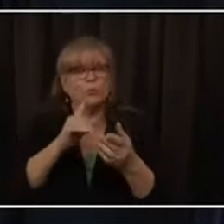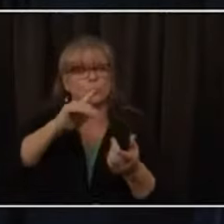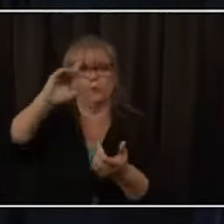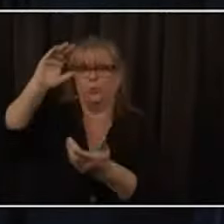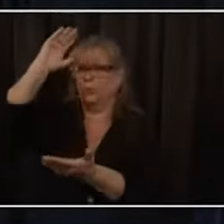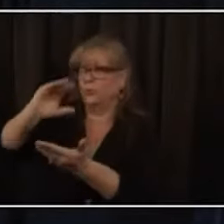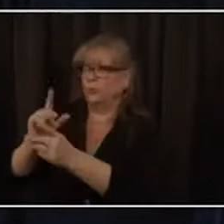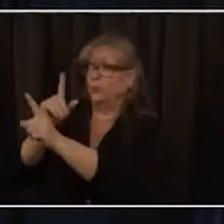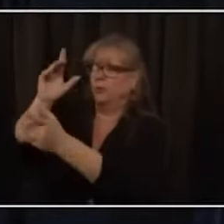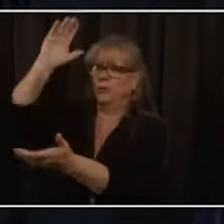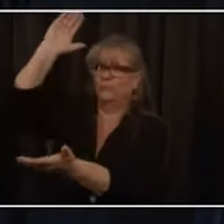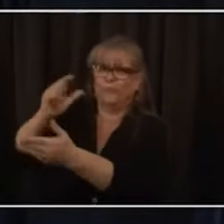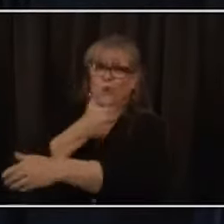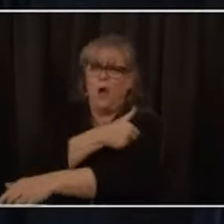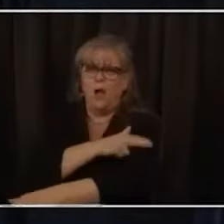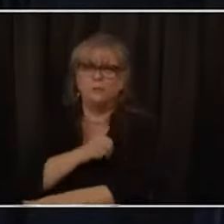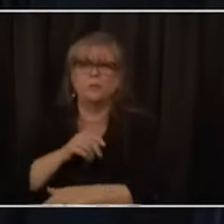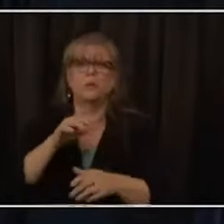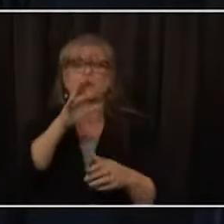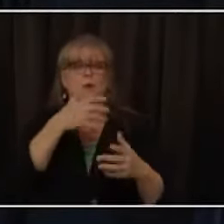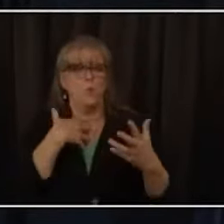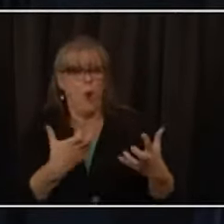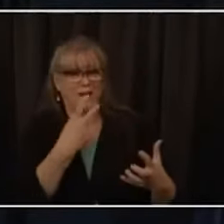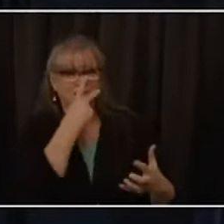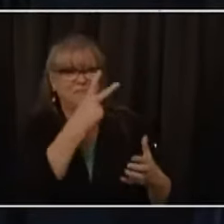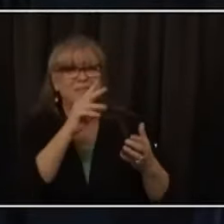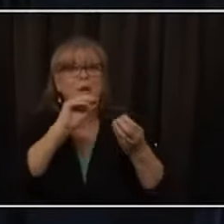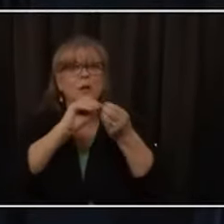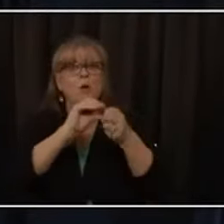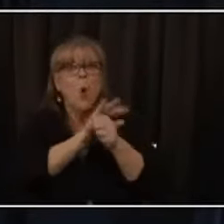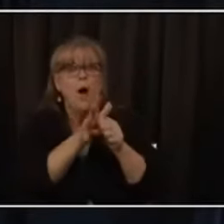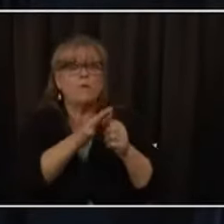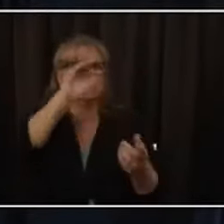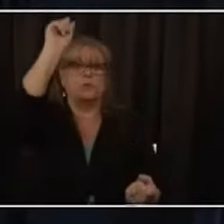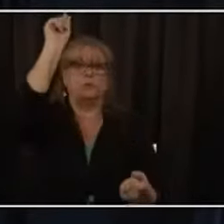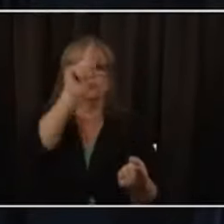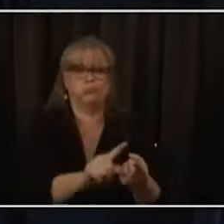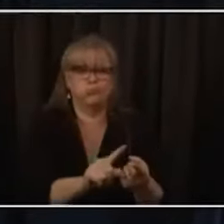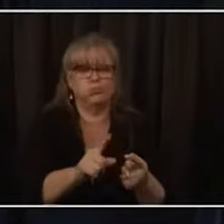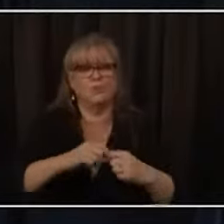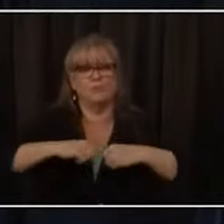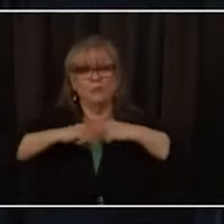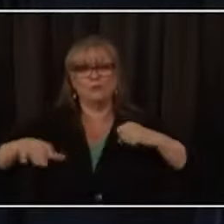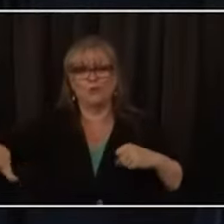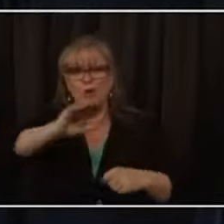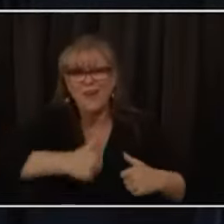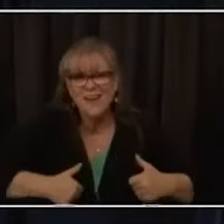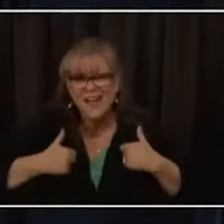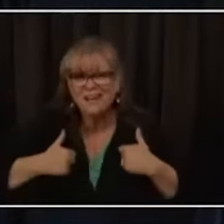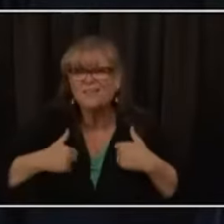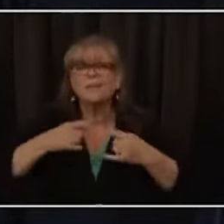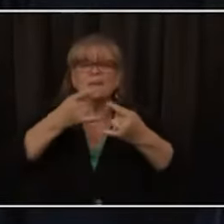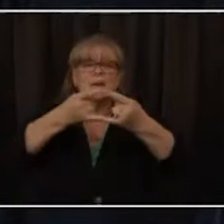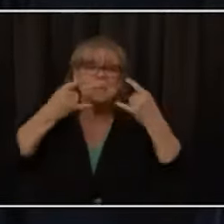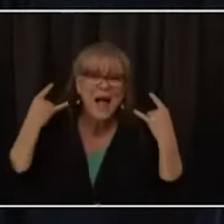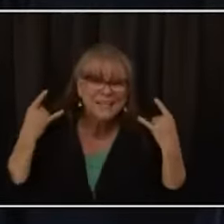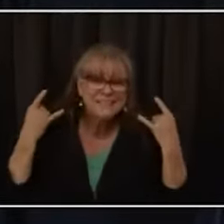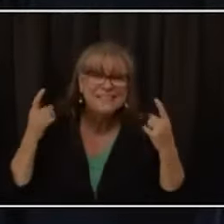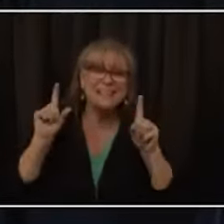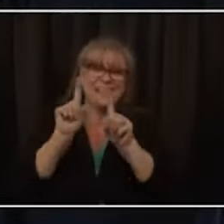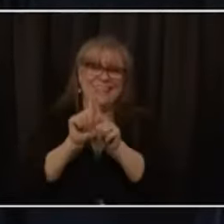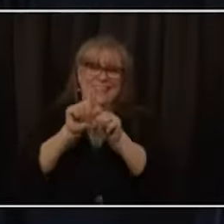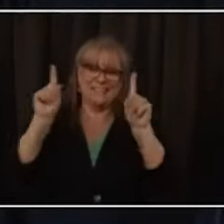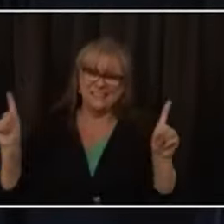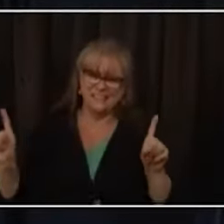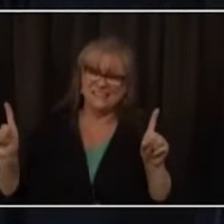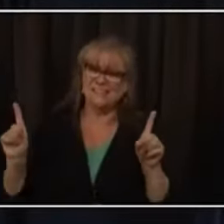down, to save lives. Wear a mask, keep your distance whenever possible, continue doing what has worked best from the